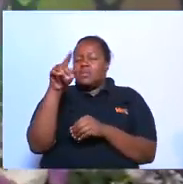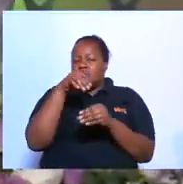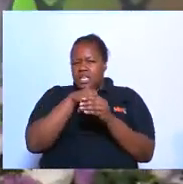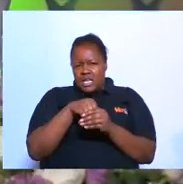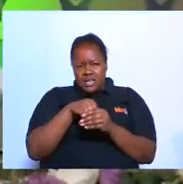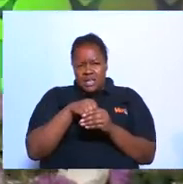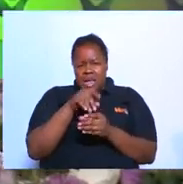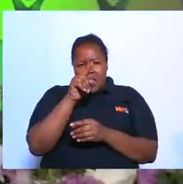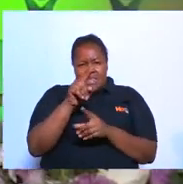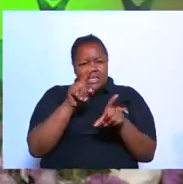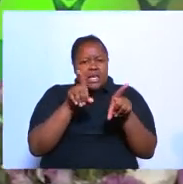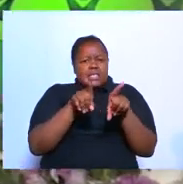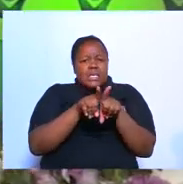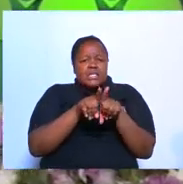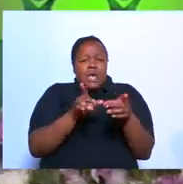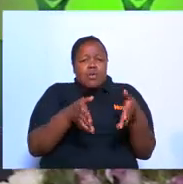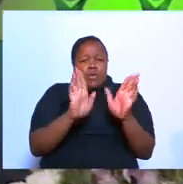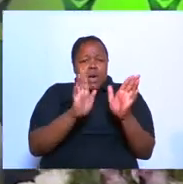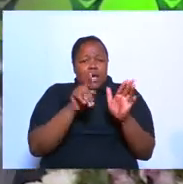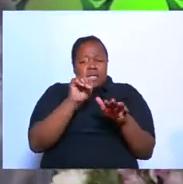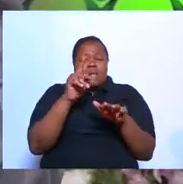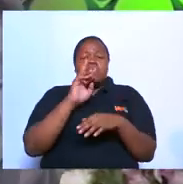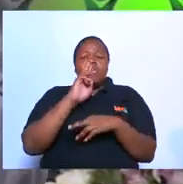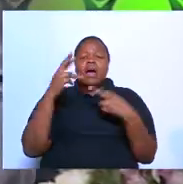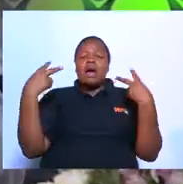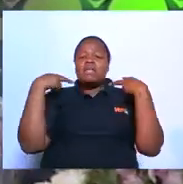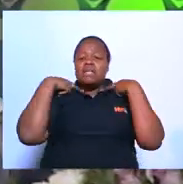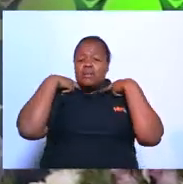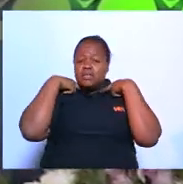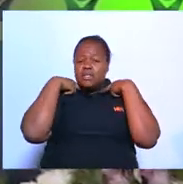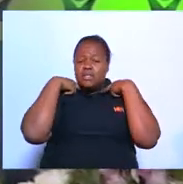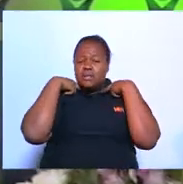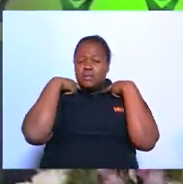it is as if they are slaves